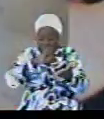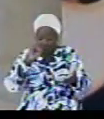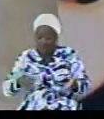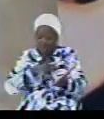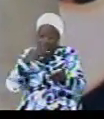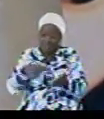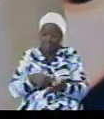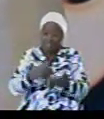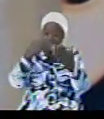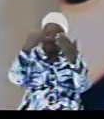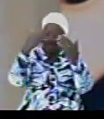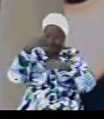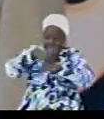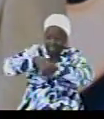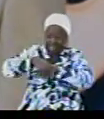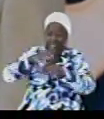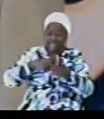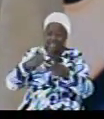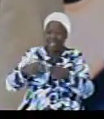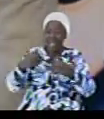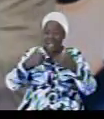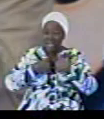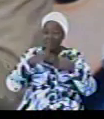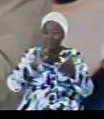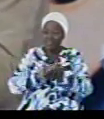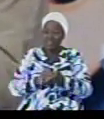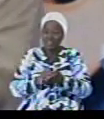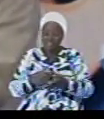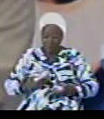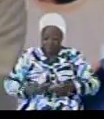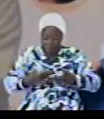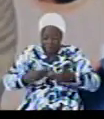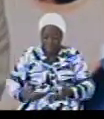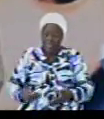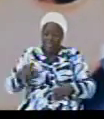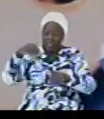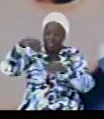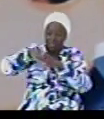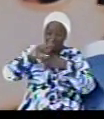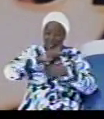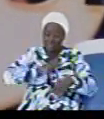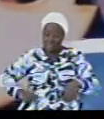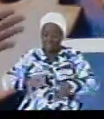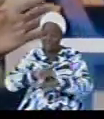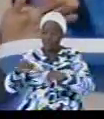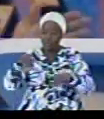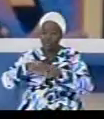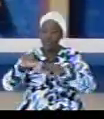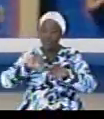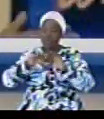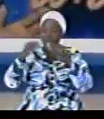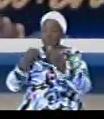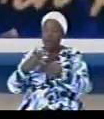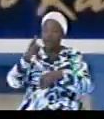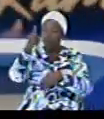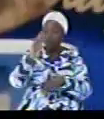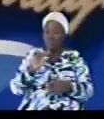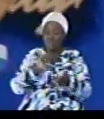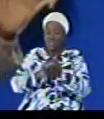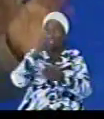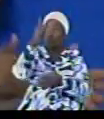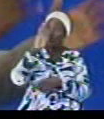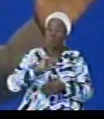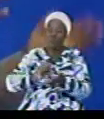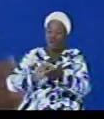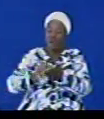have birth into the kingdom, into the family of God, that God will write your name in